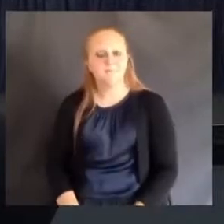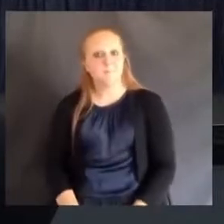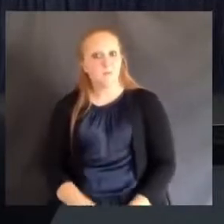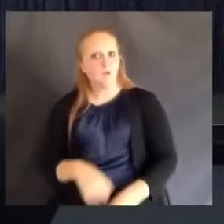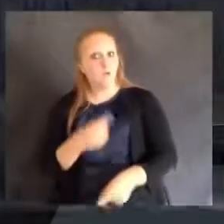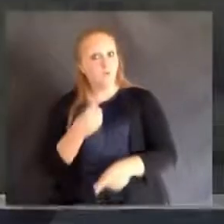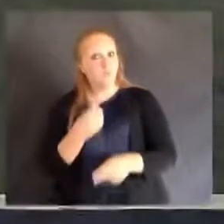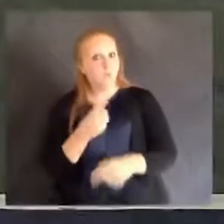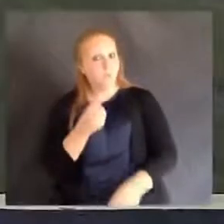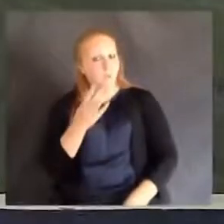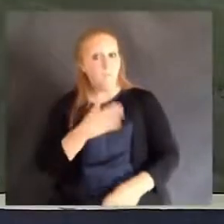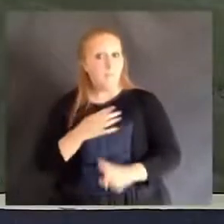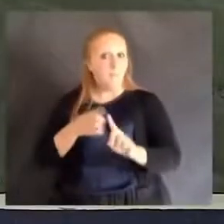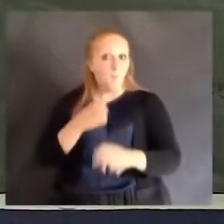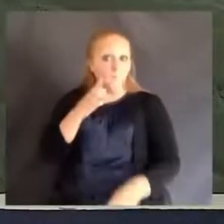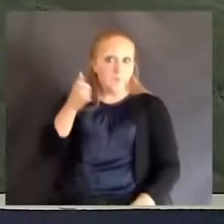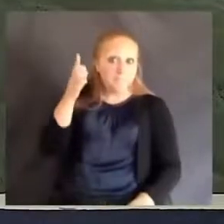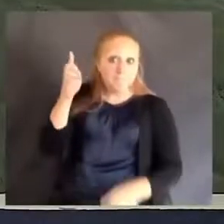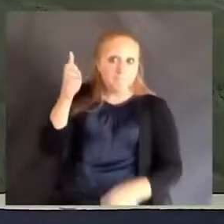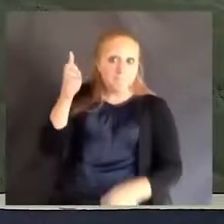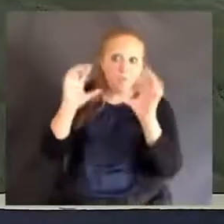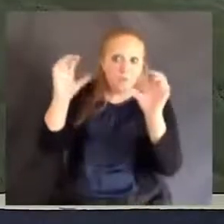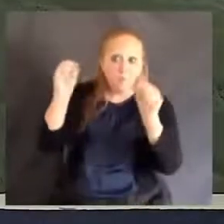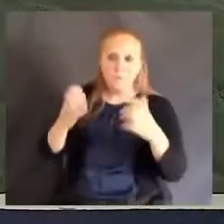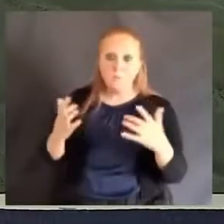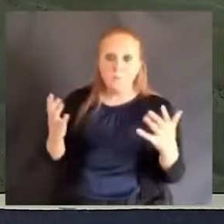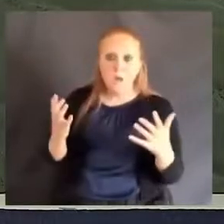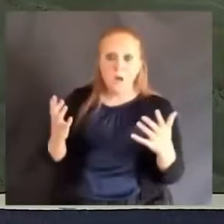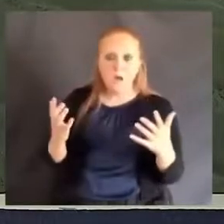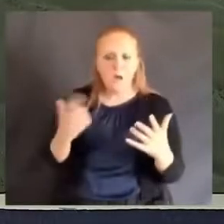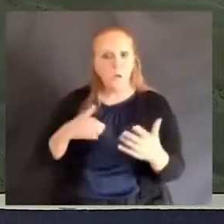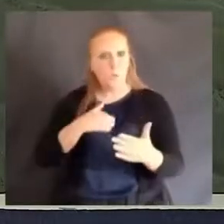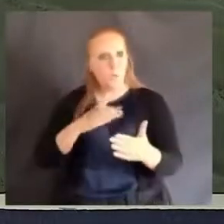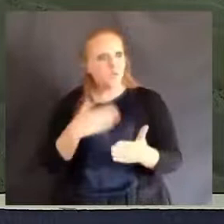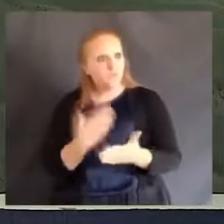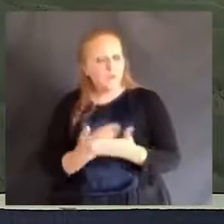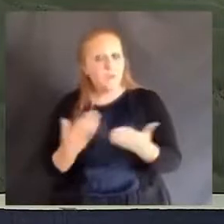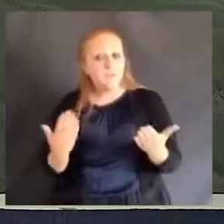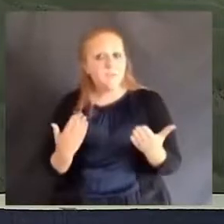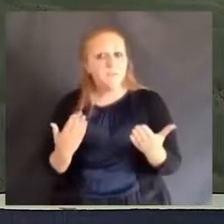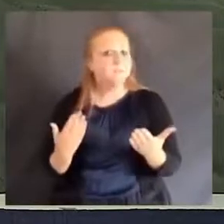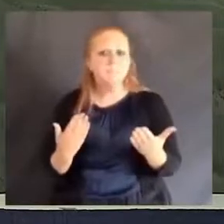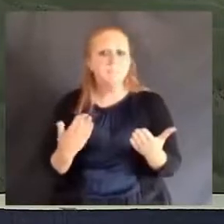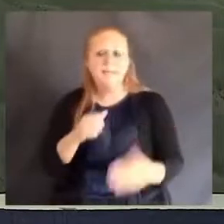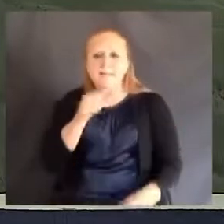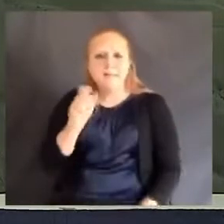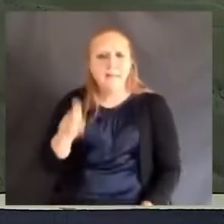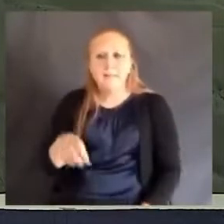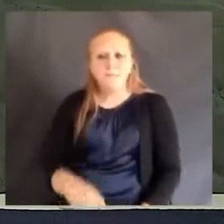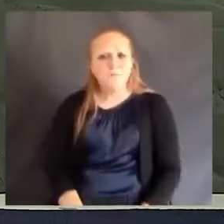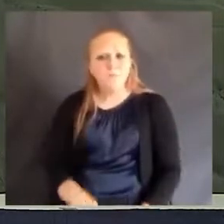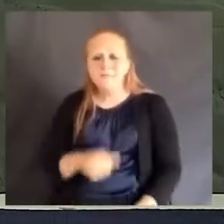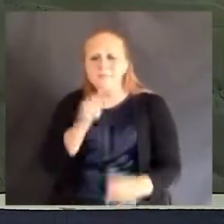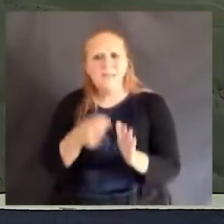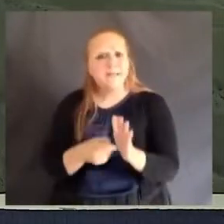point to the president is, we didn't have to be here. We did not have to be